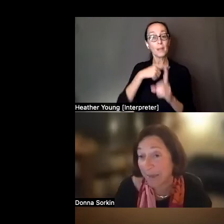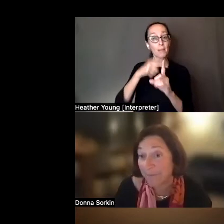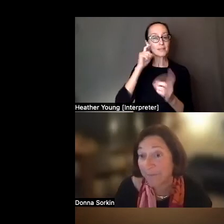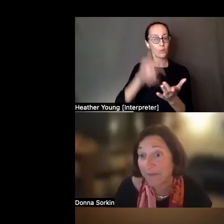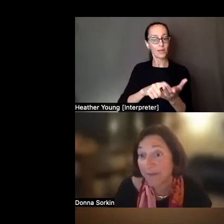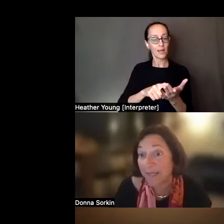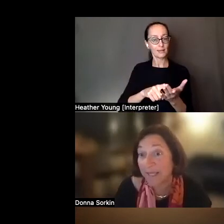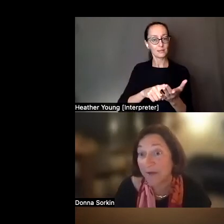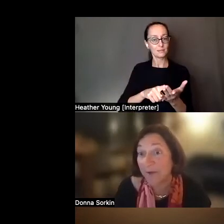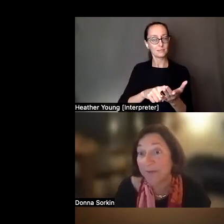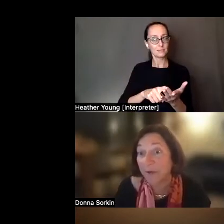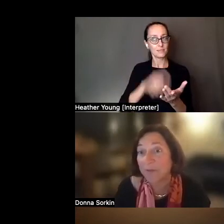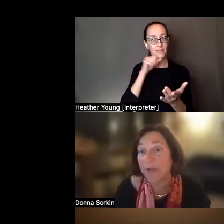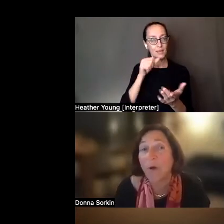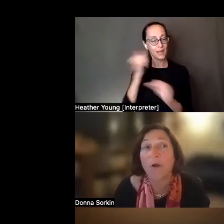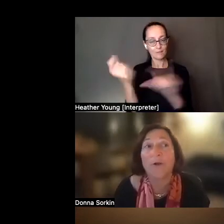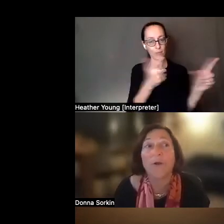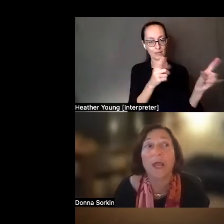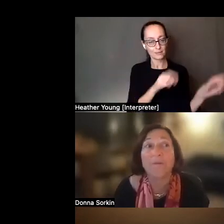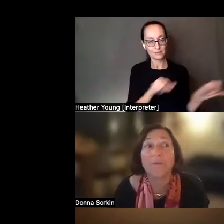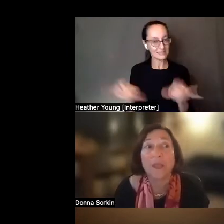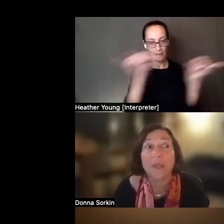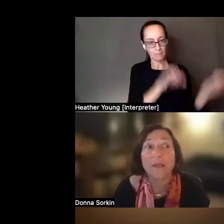same, and there are